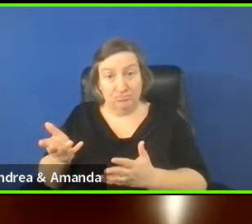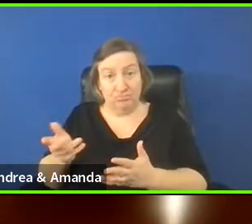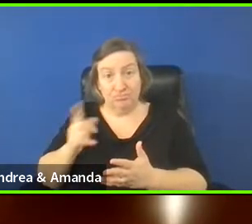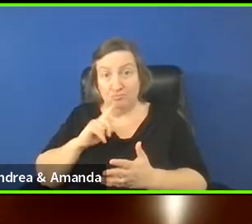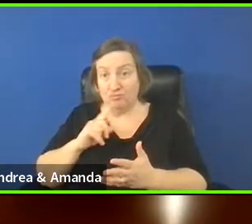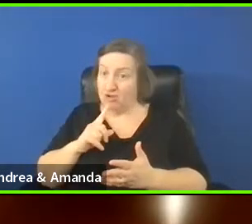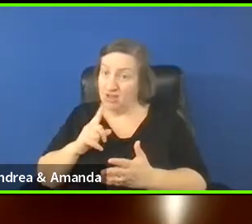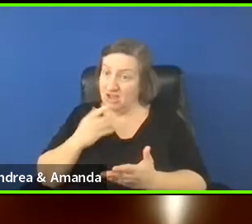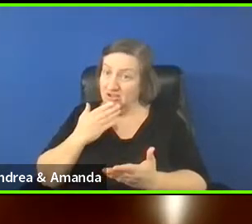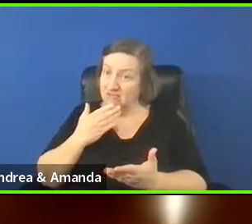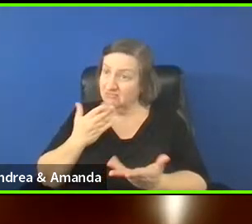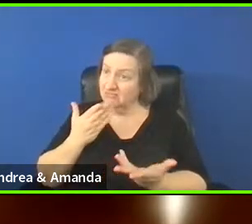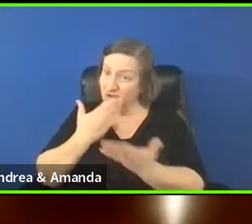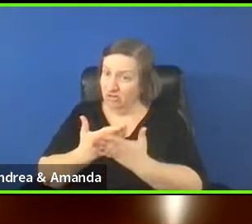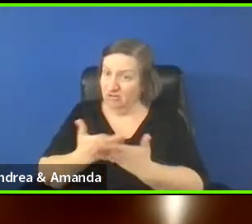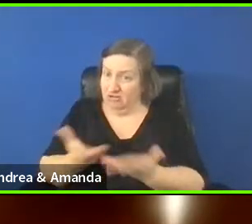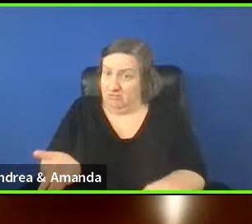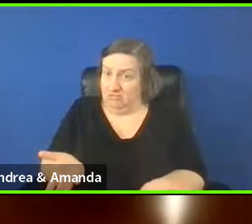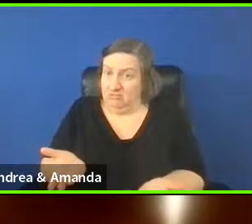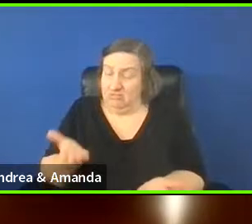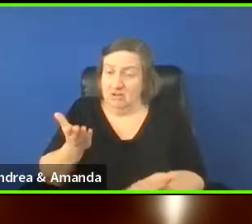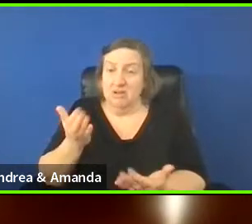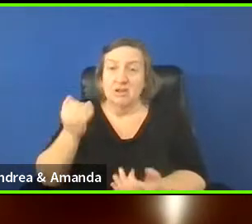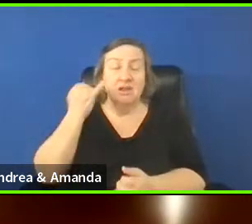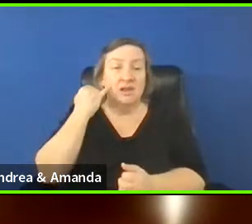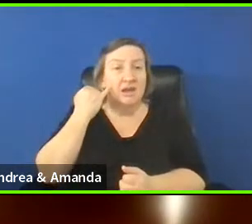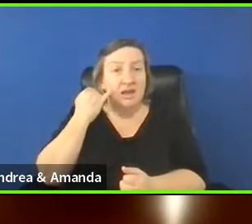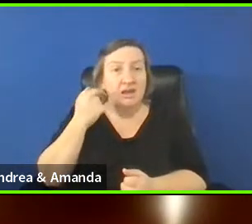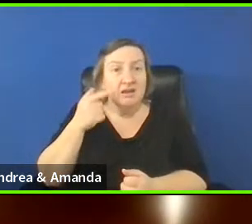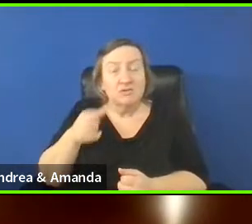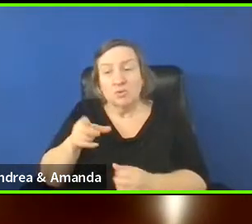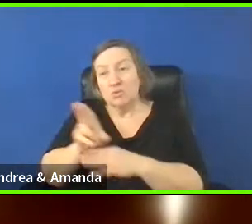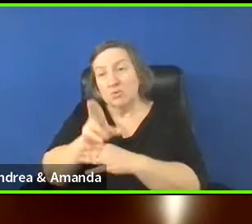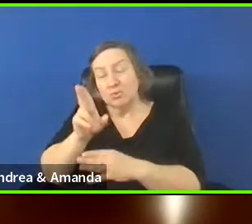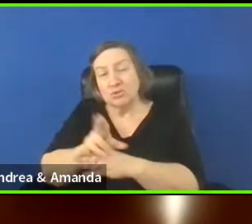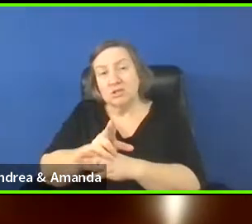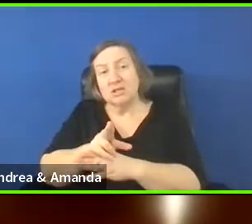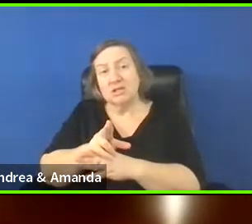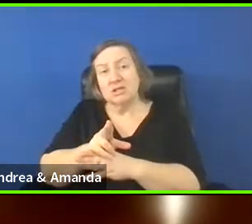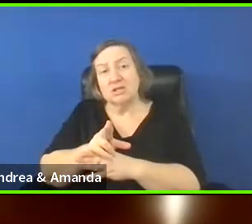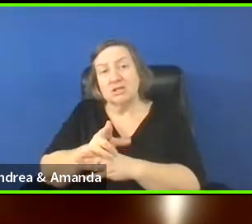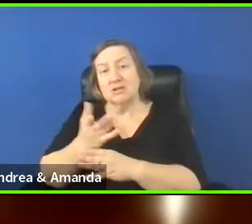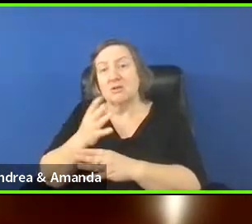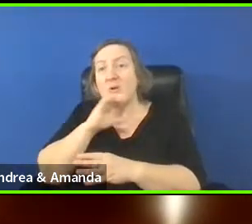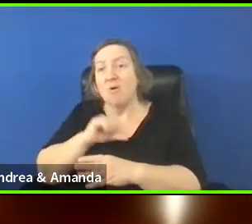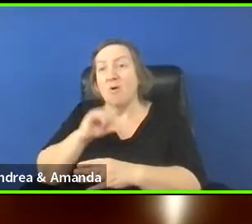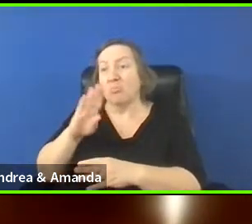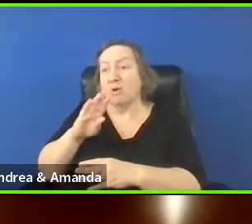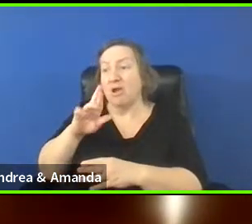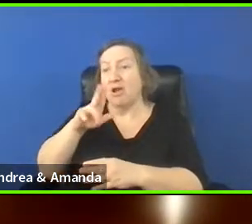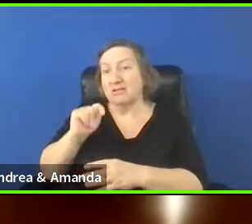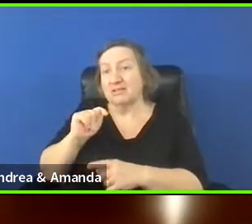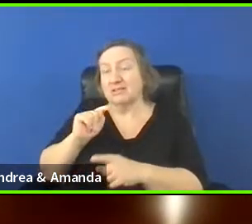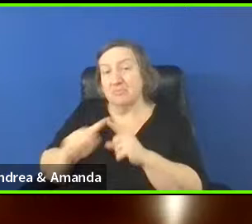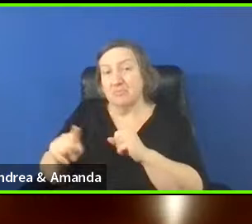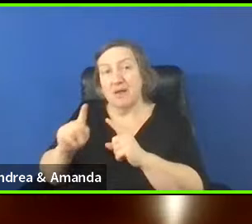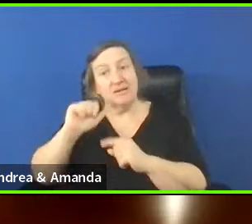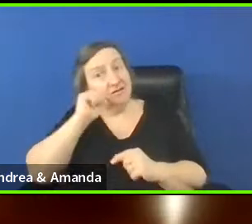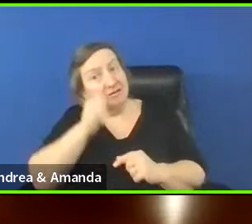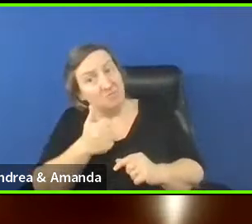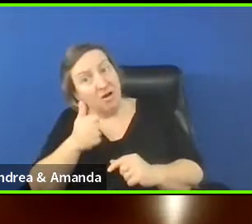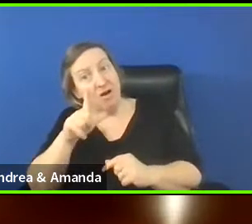necessarily sound. If you're using yesteryear's BRT and using